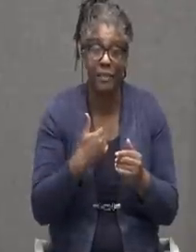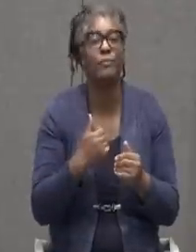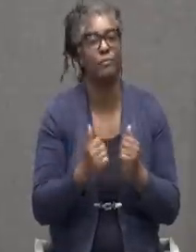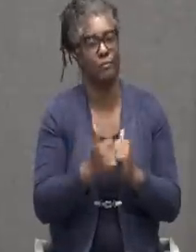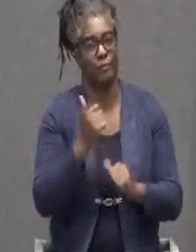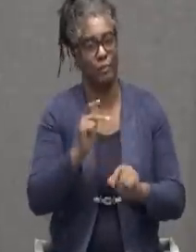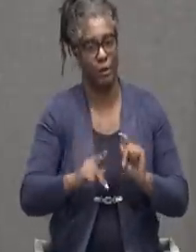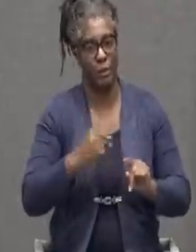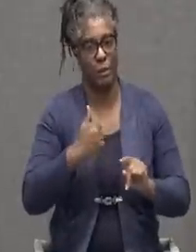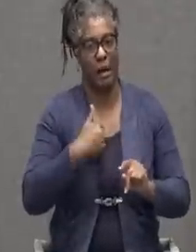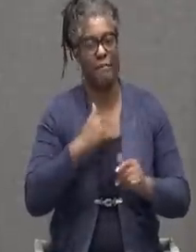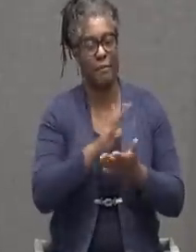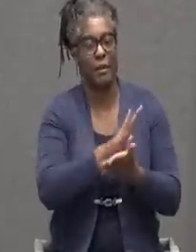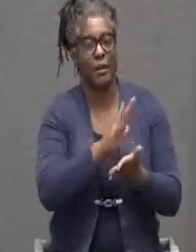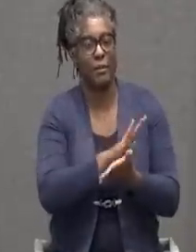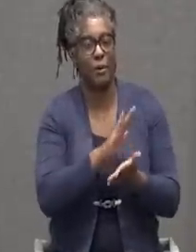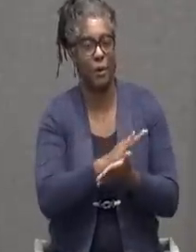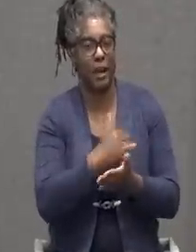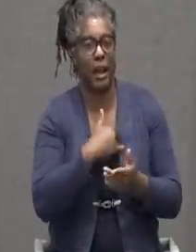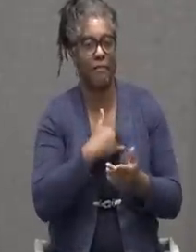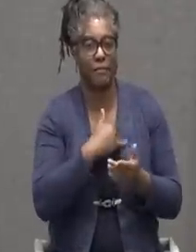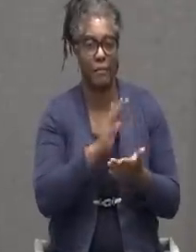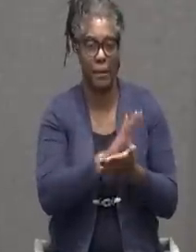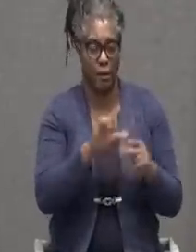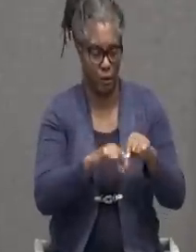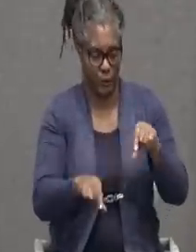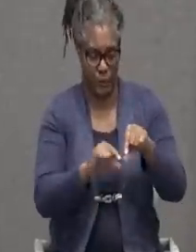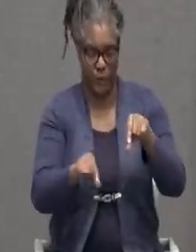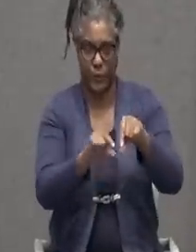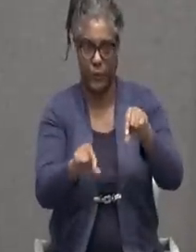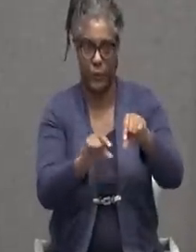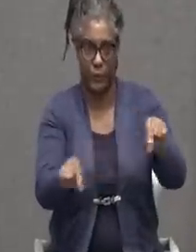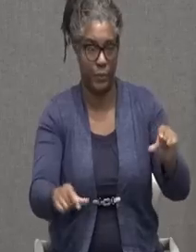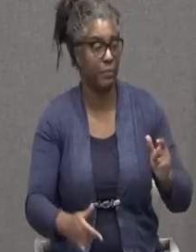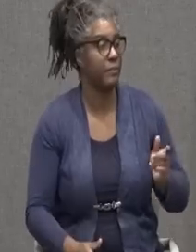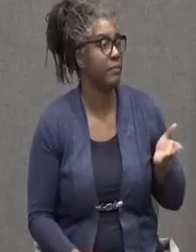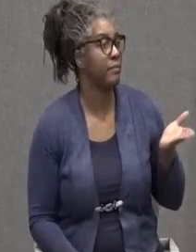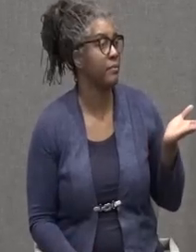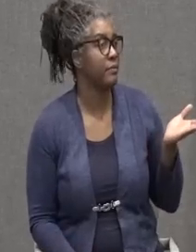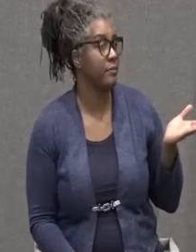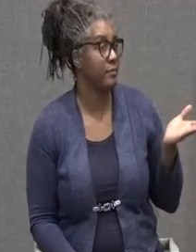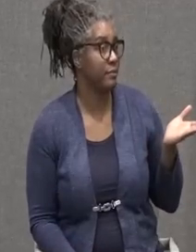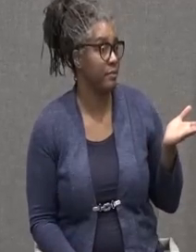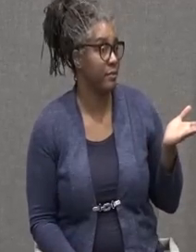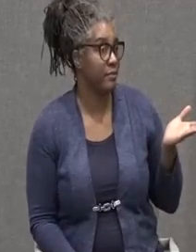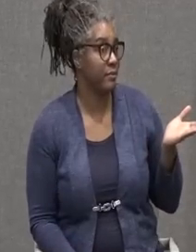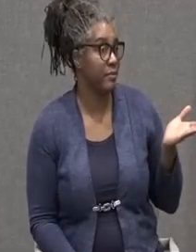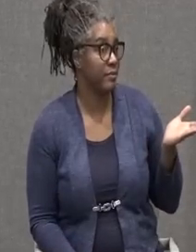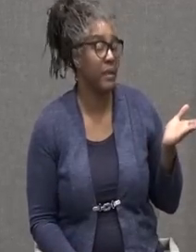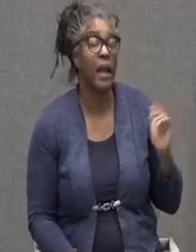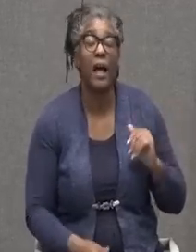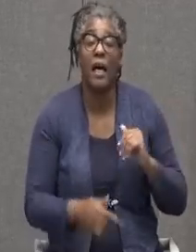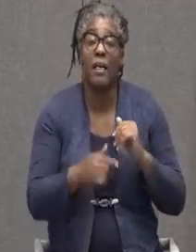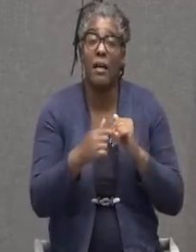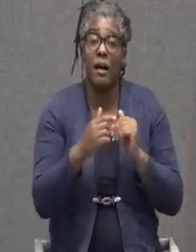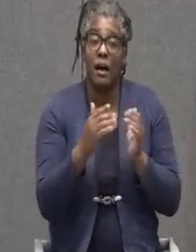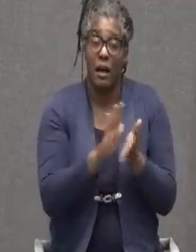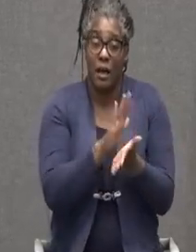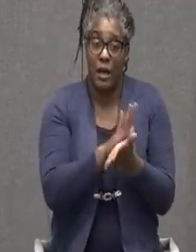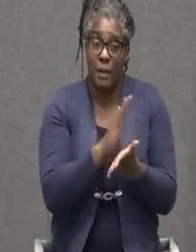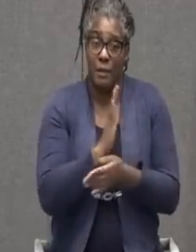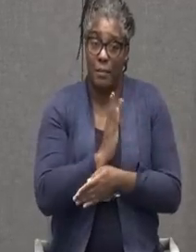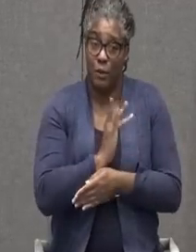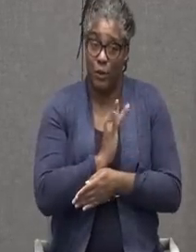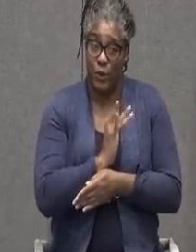cut some various strips of paper. Now, what's neat about the paper, and I want to point out